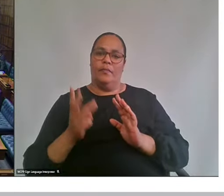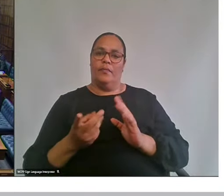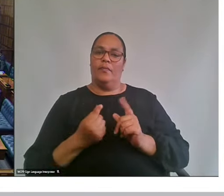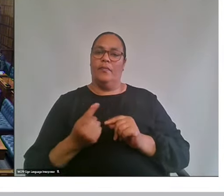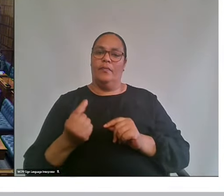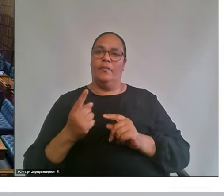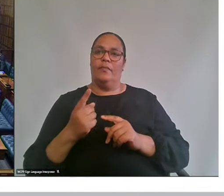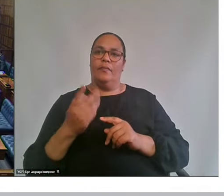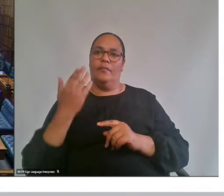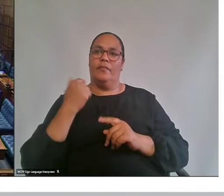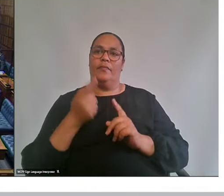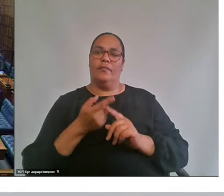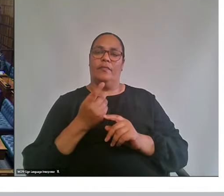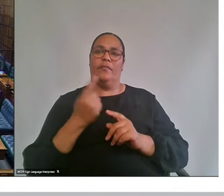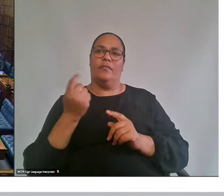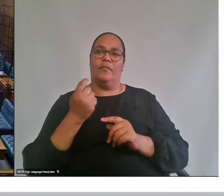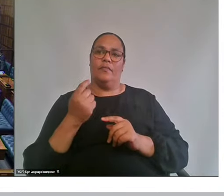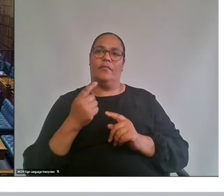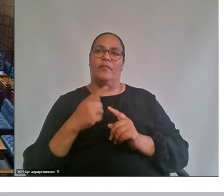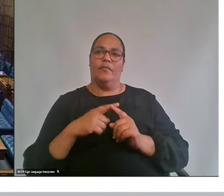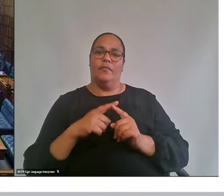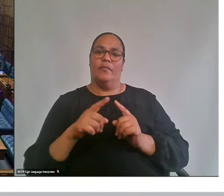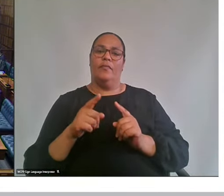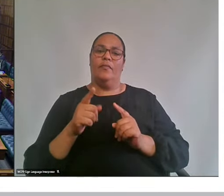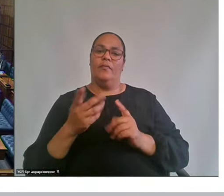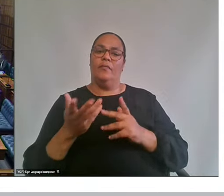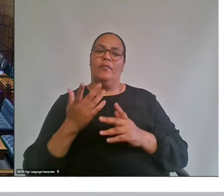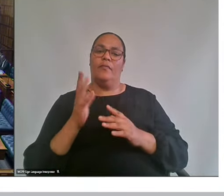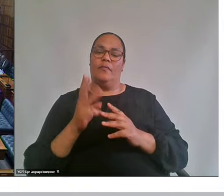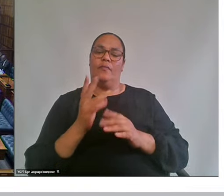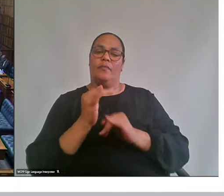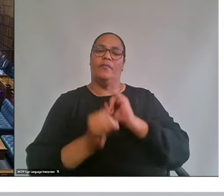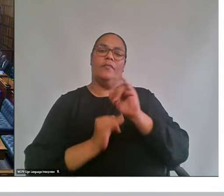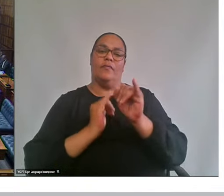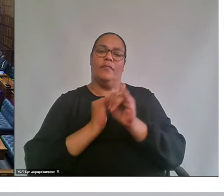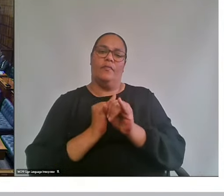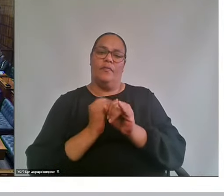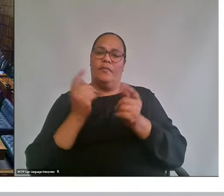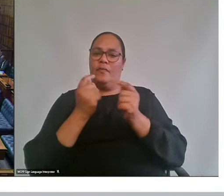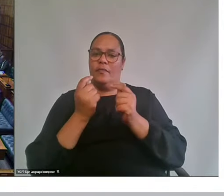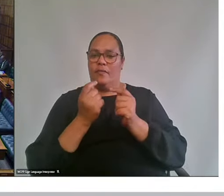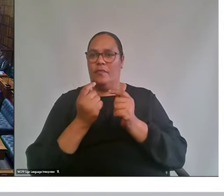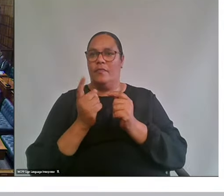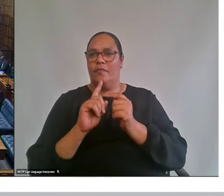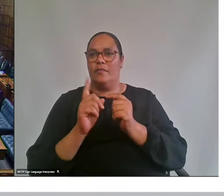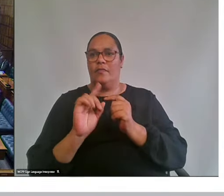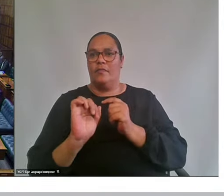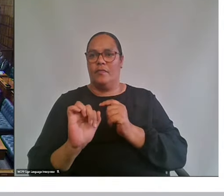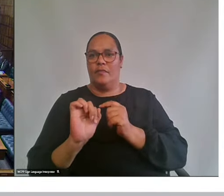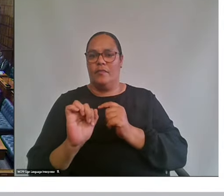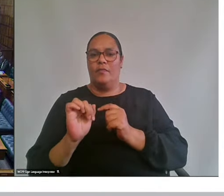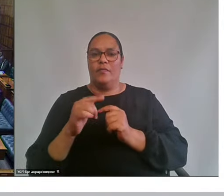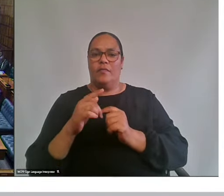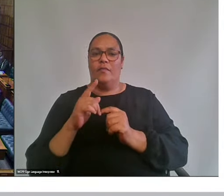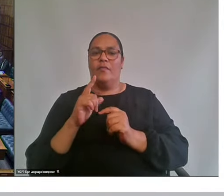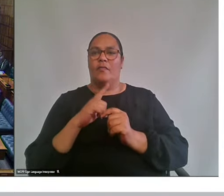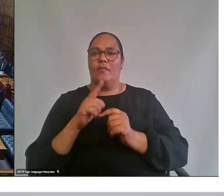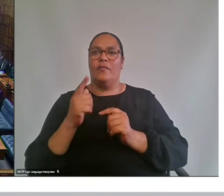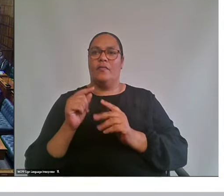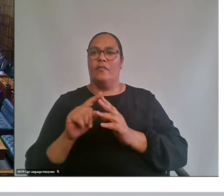respect of those events at the CCC and although there might be international events what is that contribution to potential